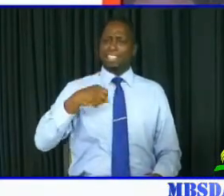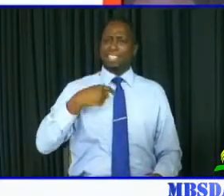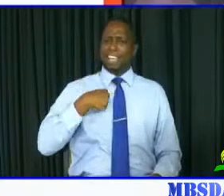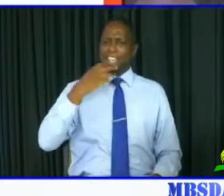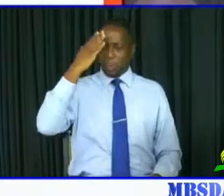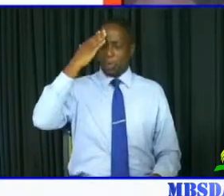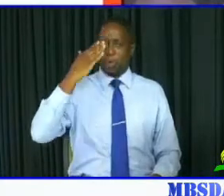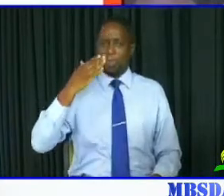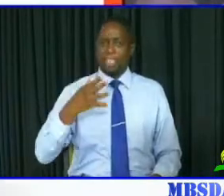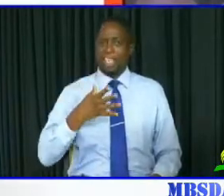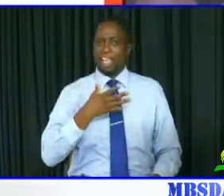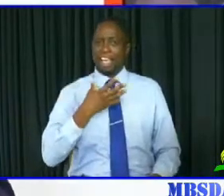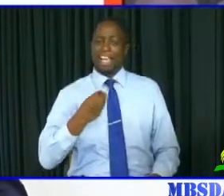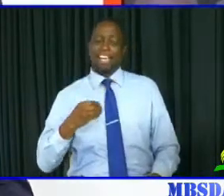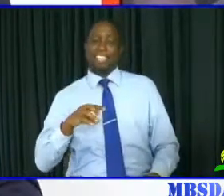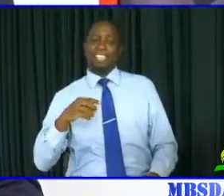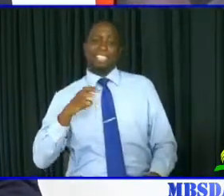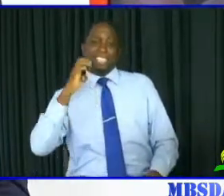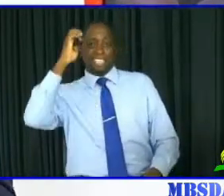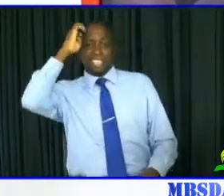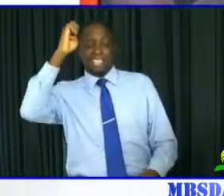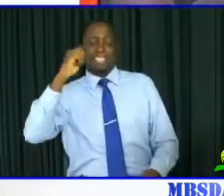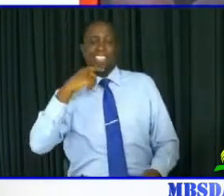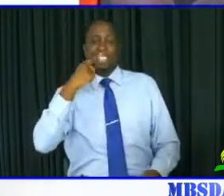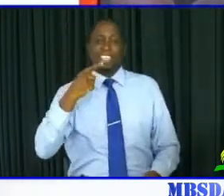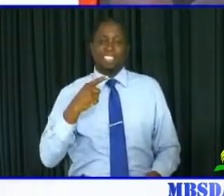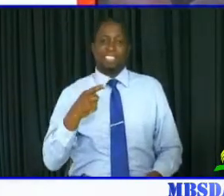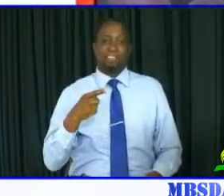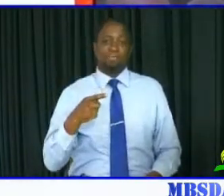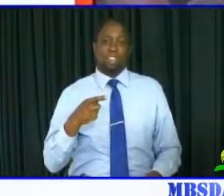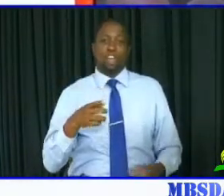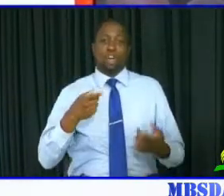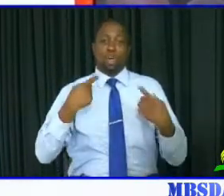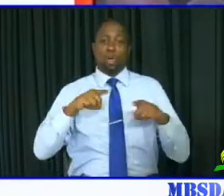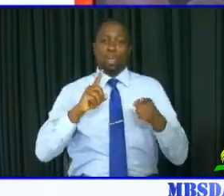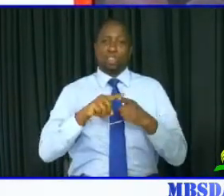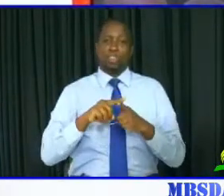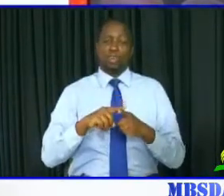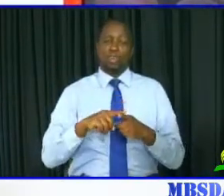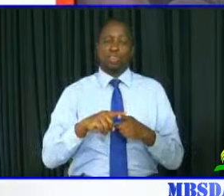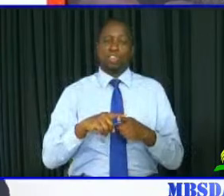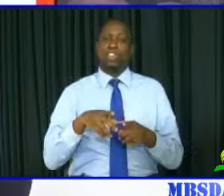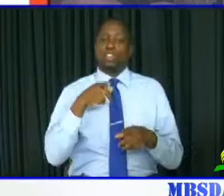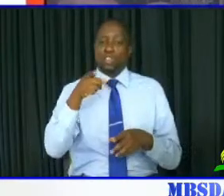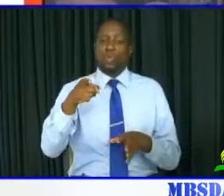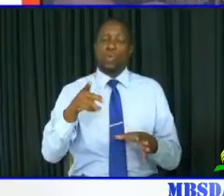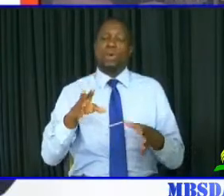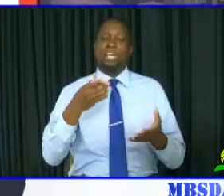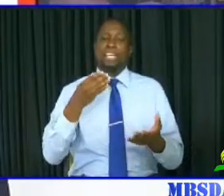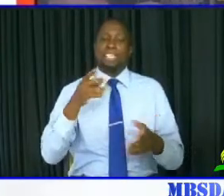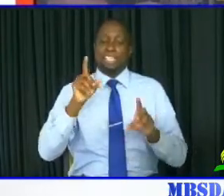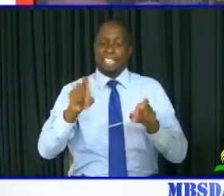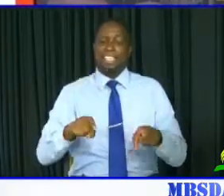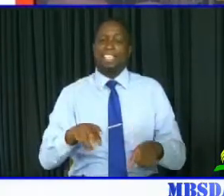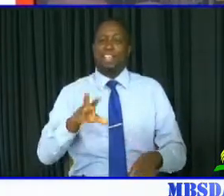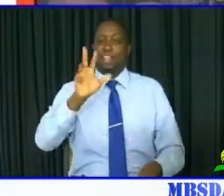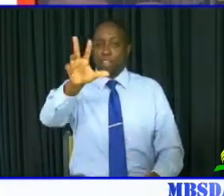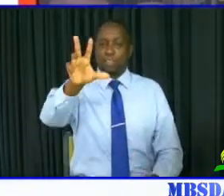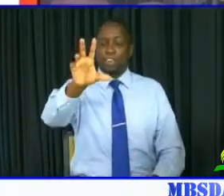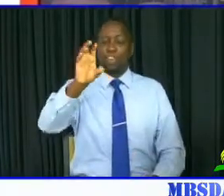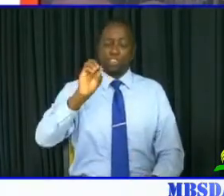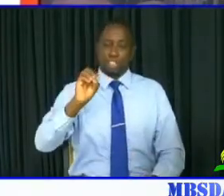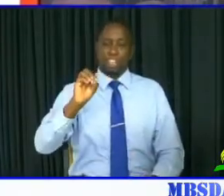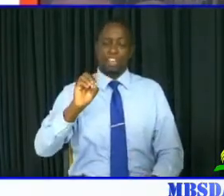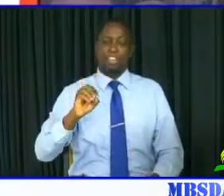thereabout. And at that time, he said it would cost me about $300. I had one last $500 bill in my